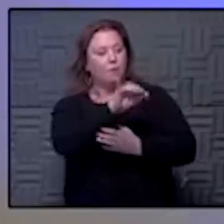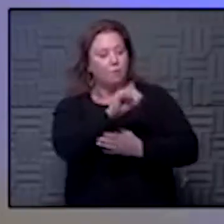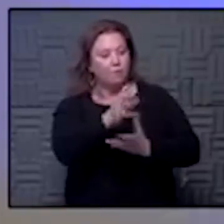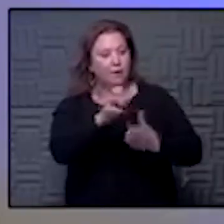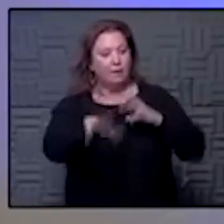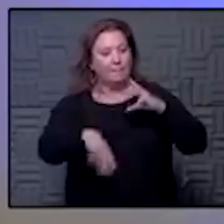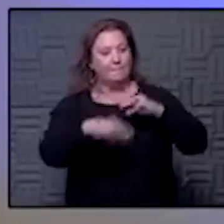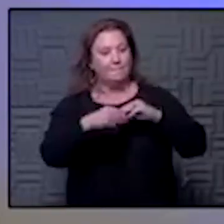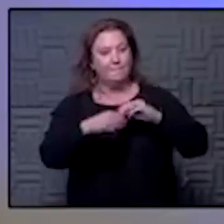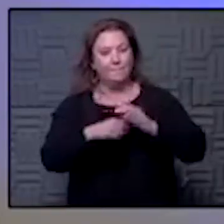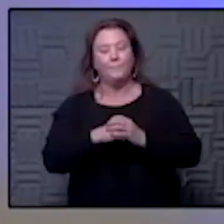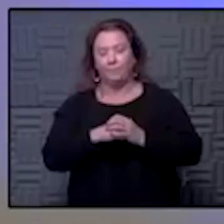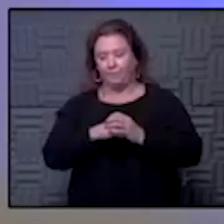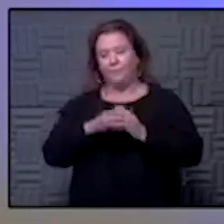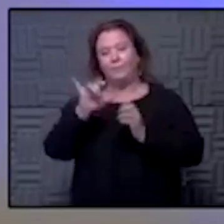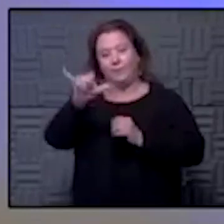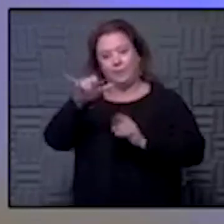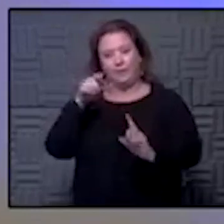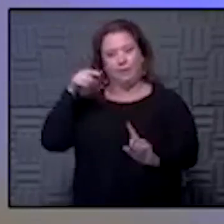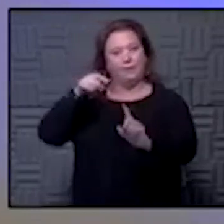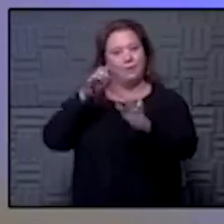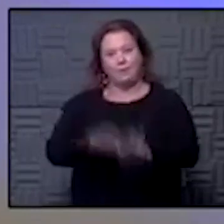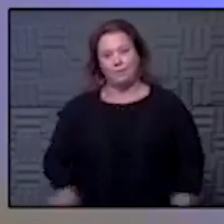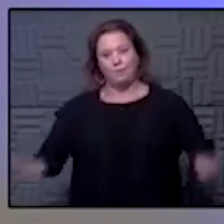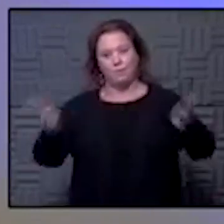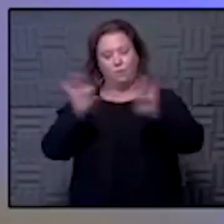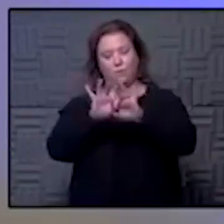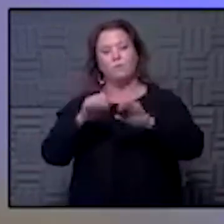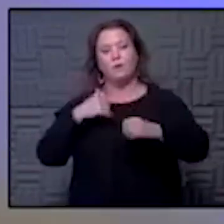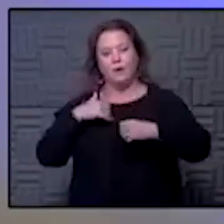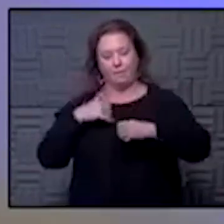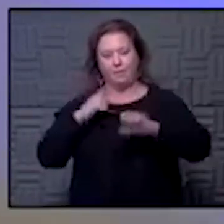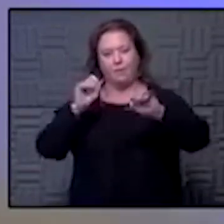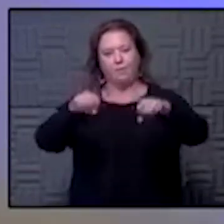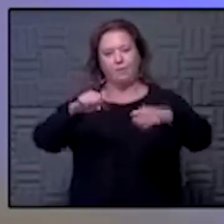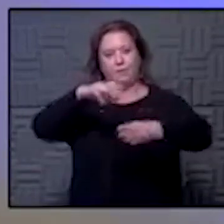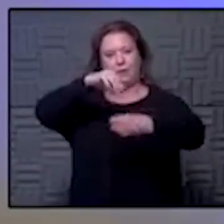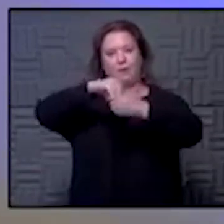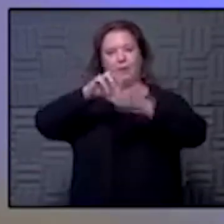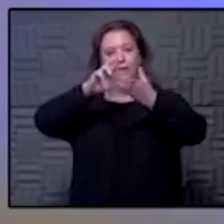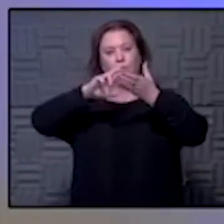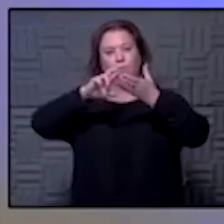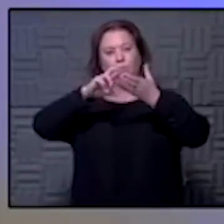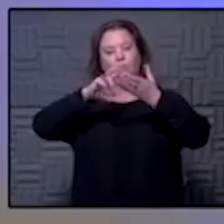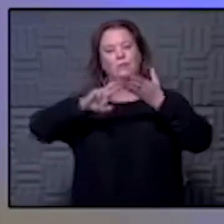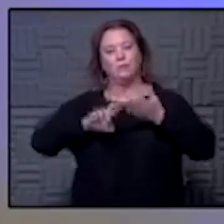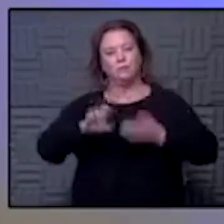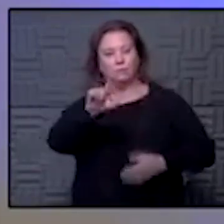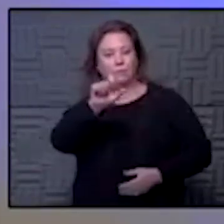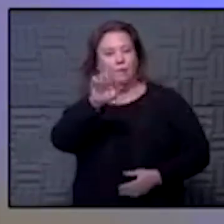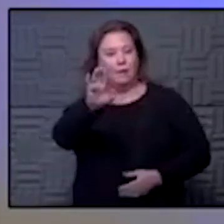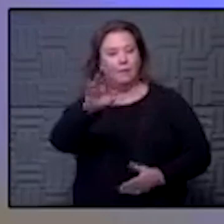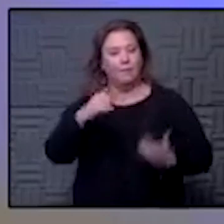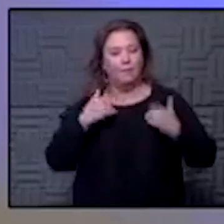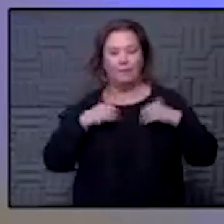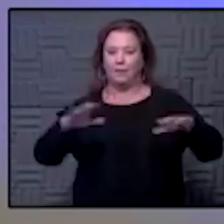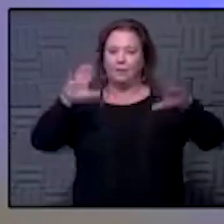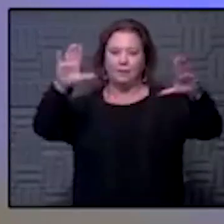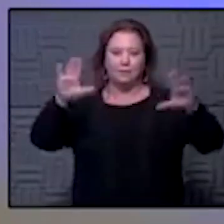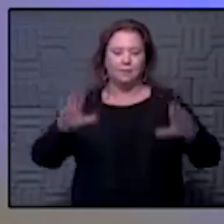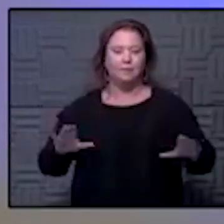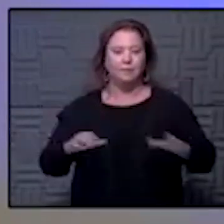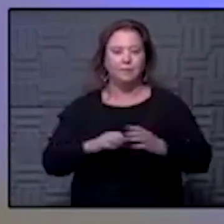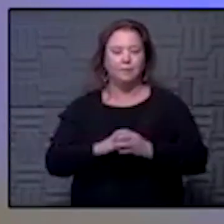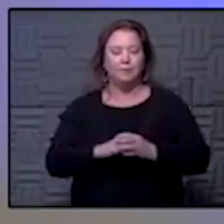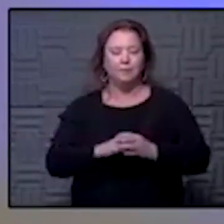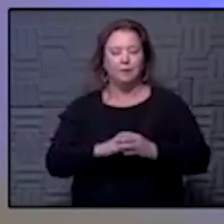No, it's a very important point. We do have that capacity built within our research labs, which is excellent. And in fact, I think